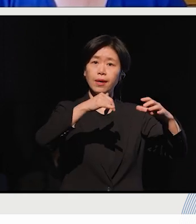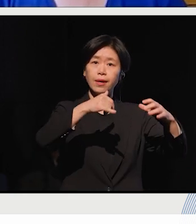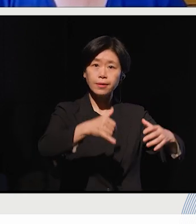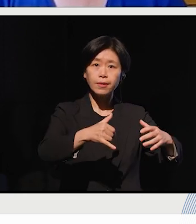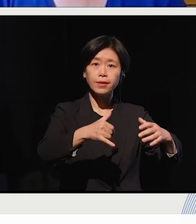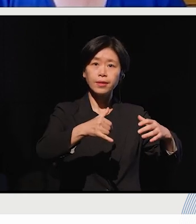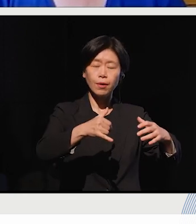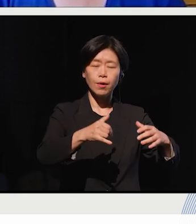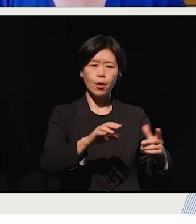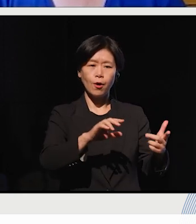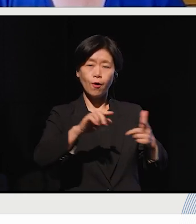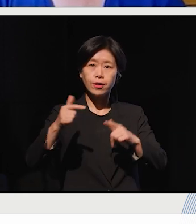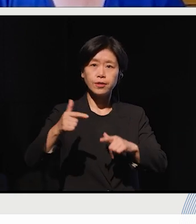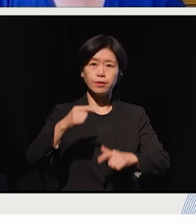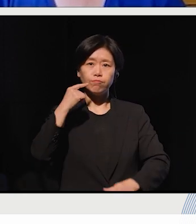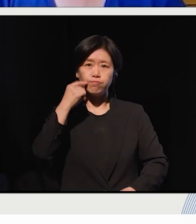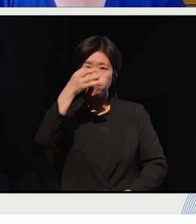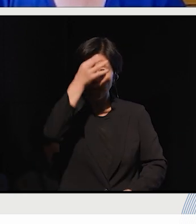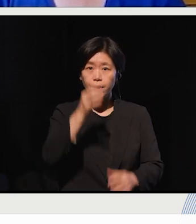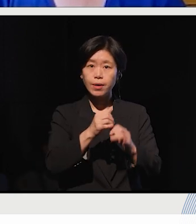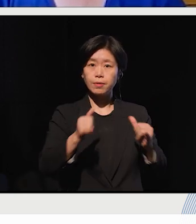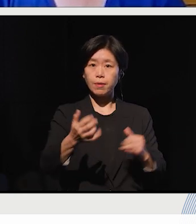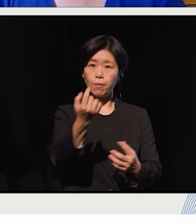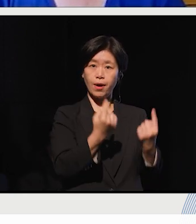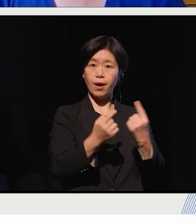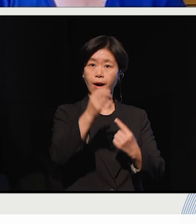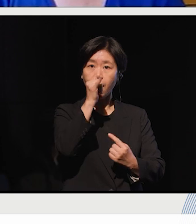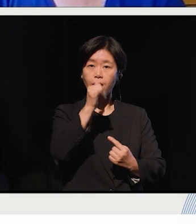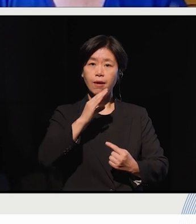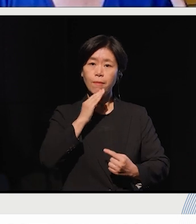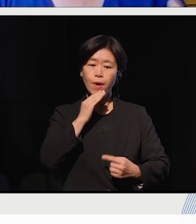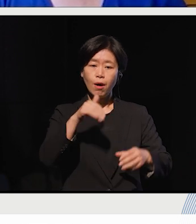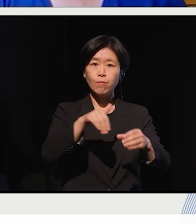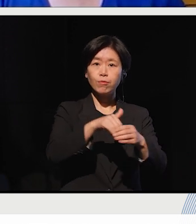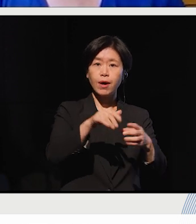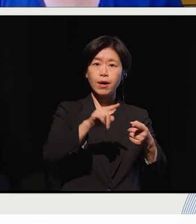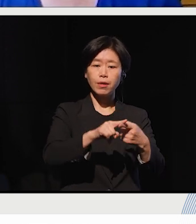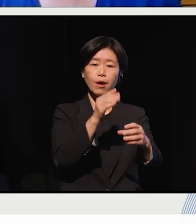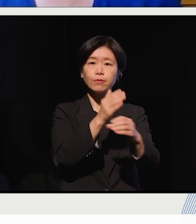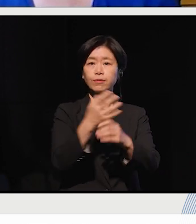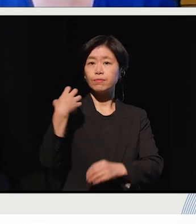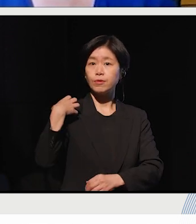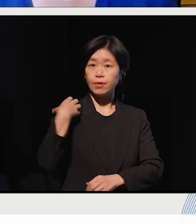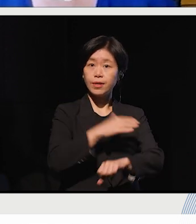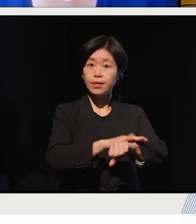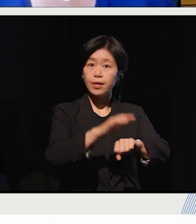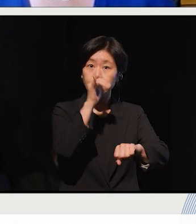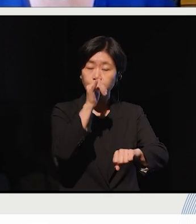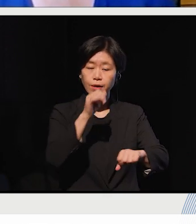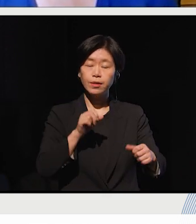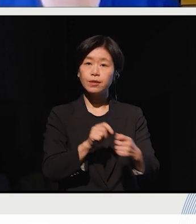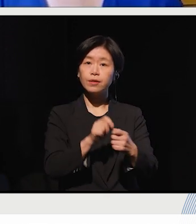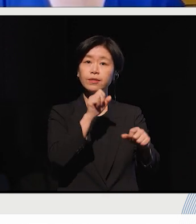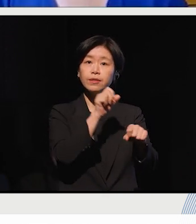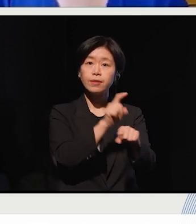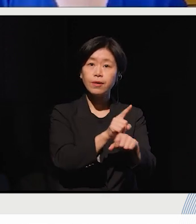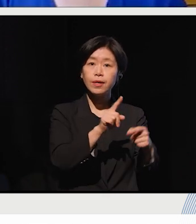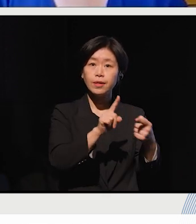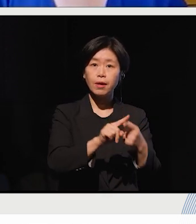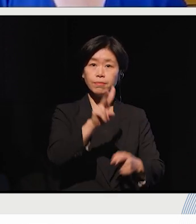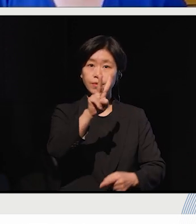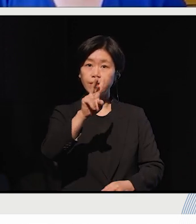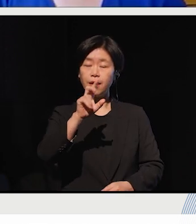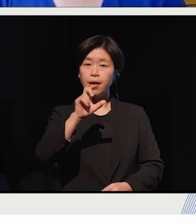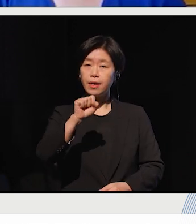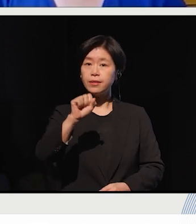and artists that is accessible to all. At the Office of Access and VSA,